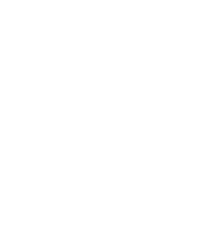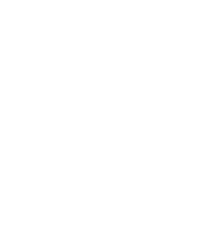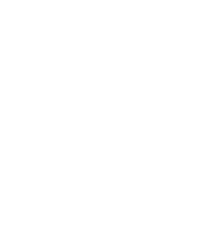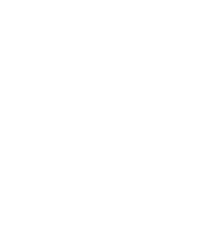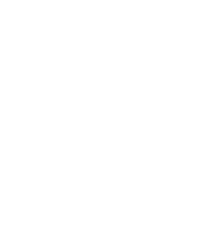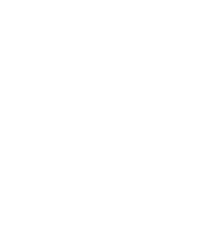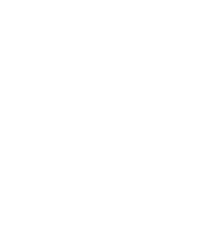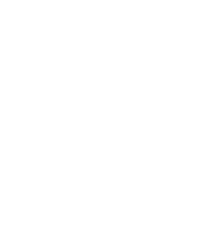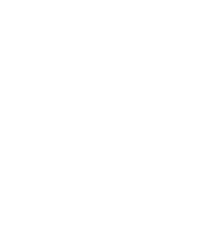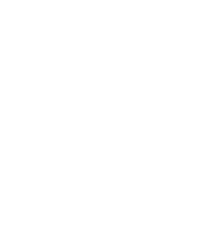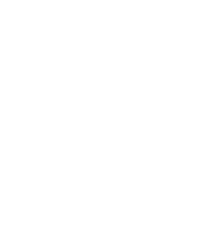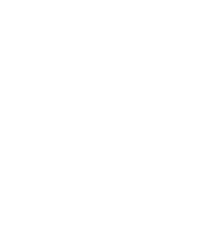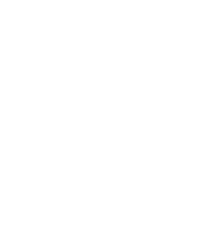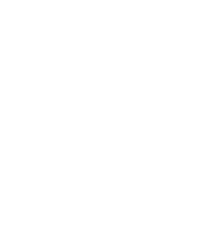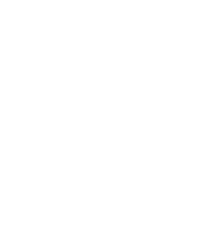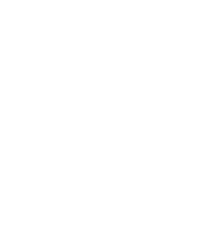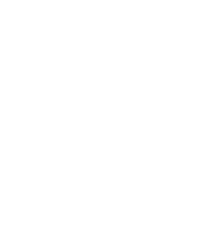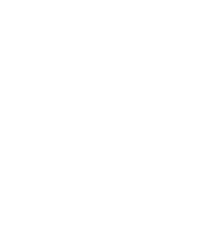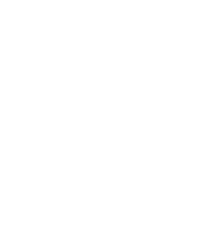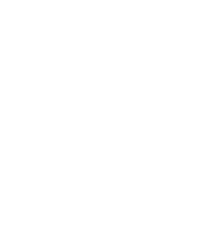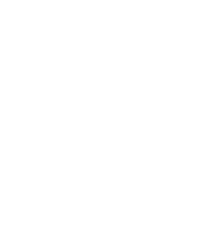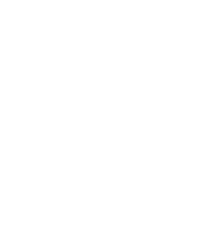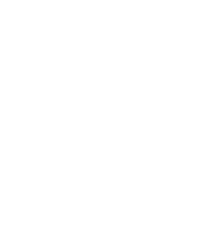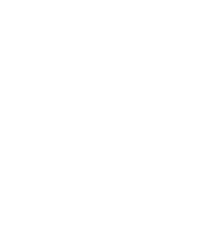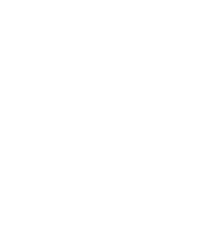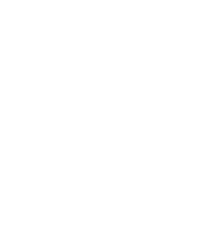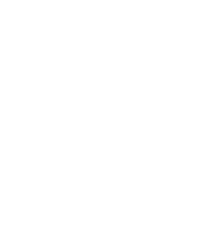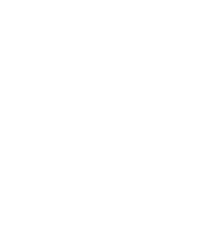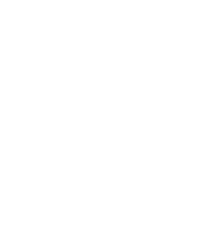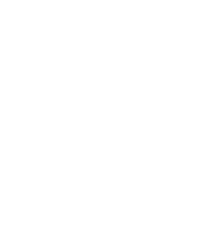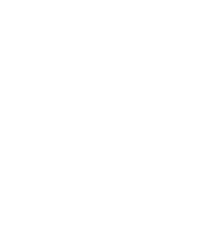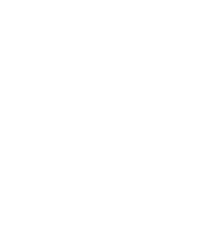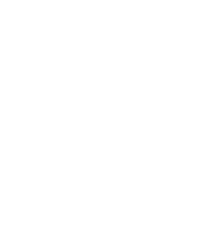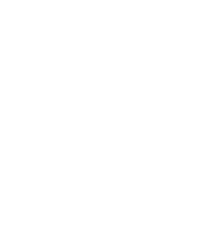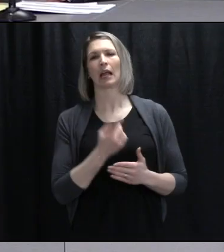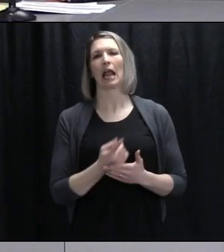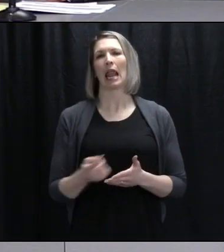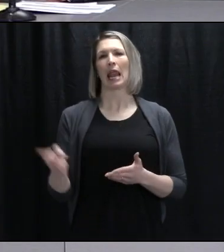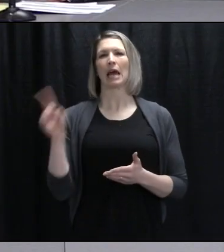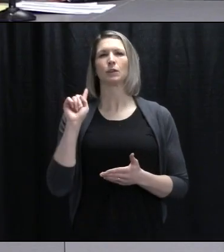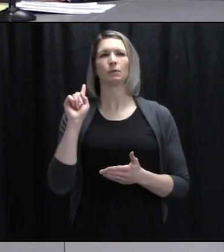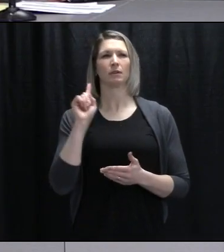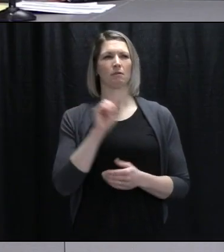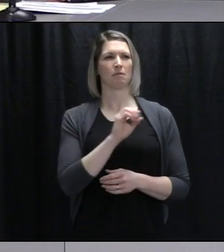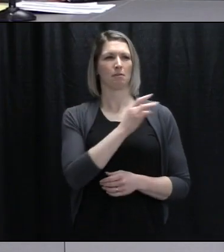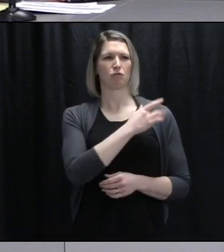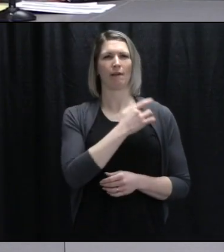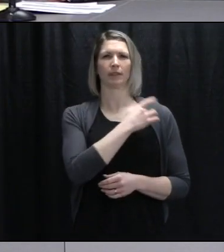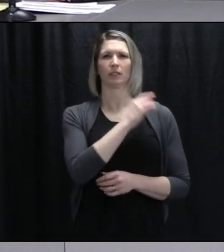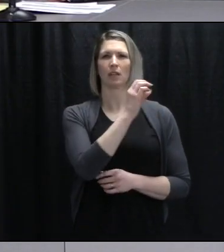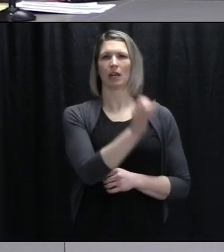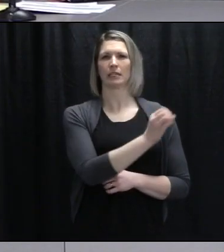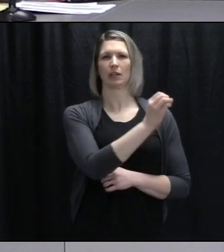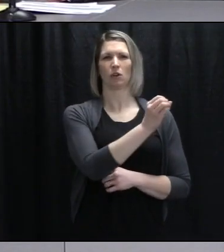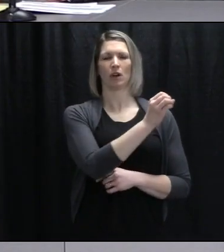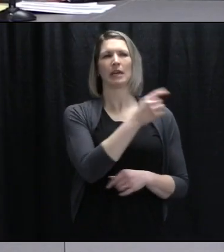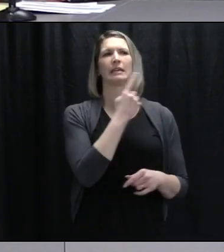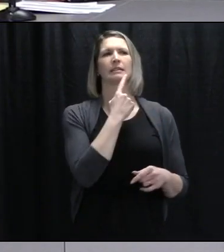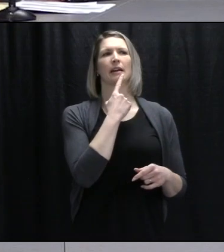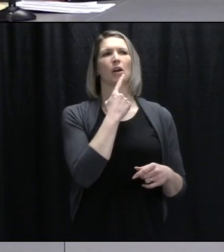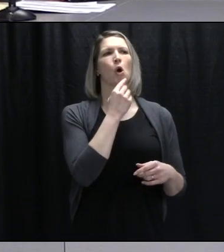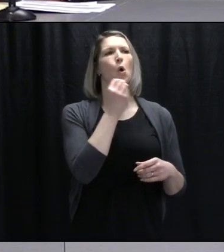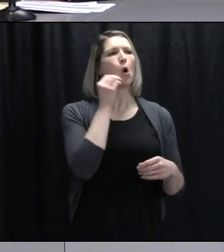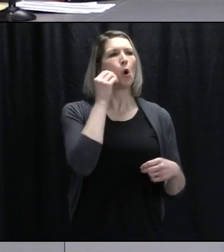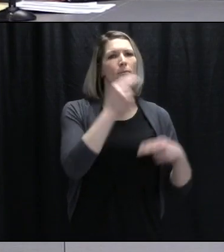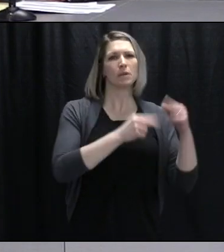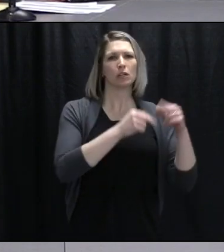Thank you. Your line is open. Please go ahead. Thank you. Last week, Ontario ordered certain construction projects stopped, like home building